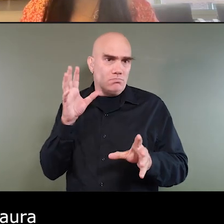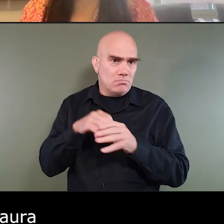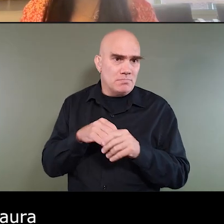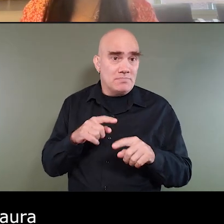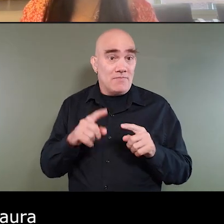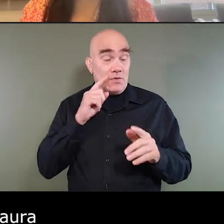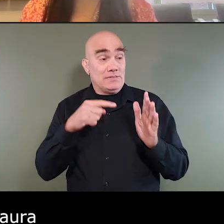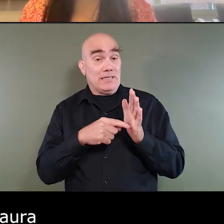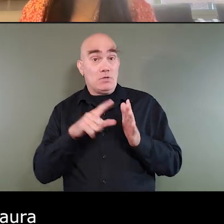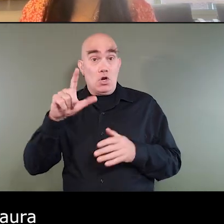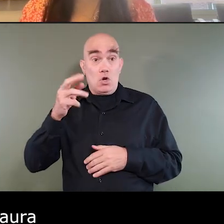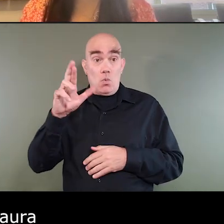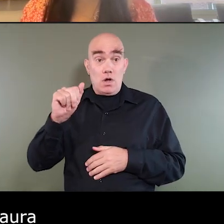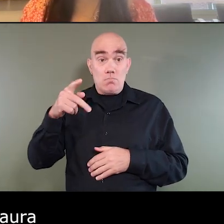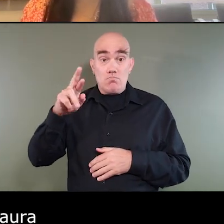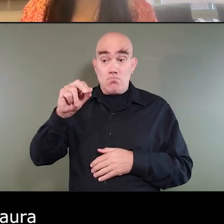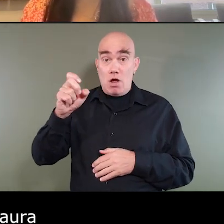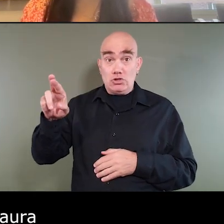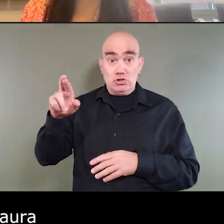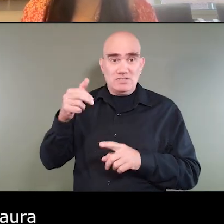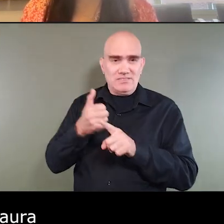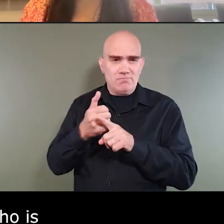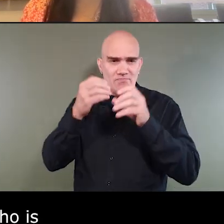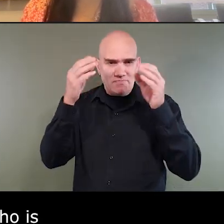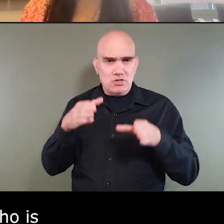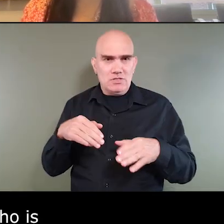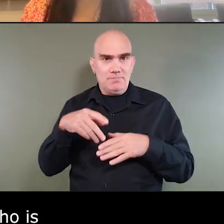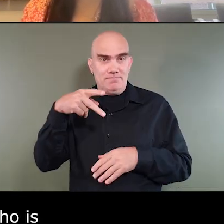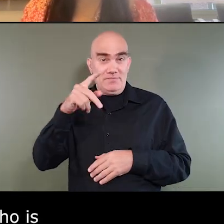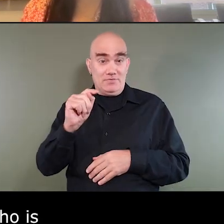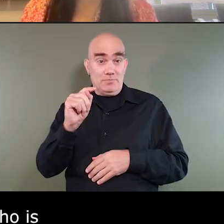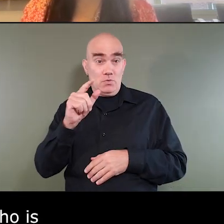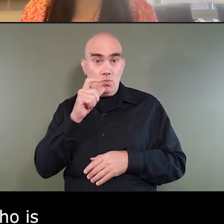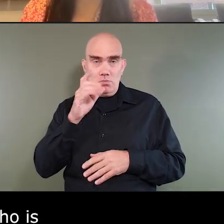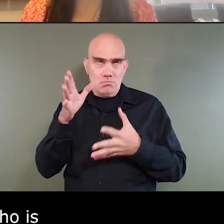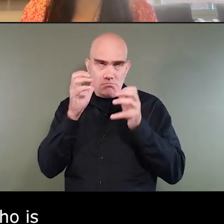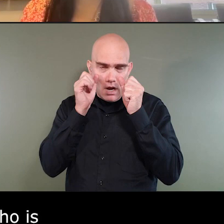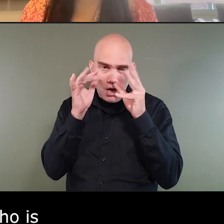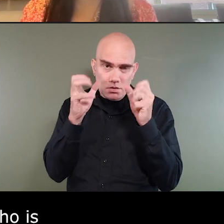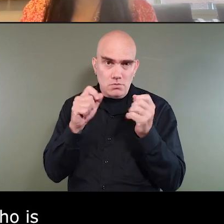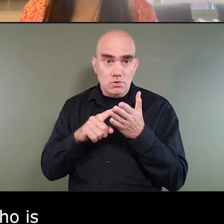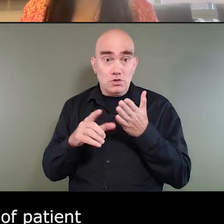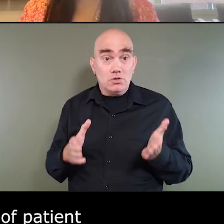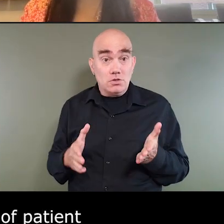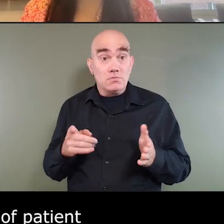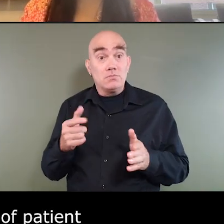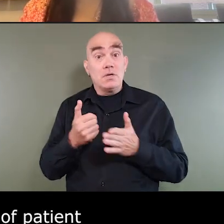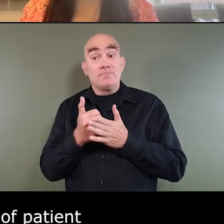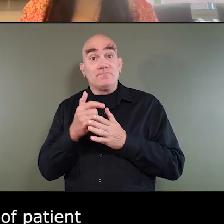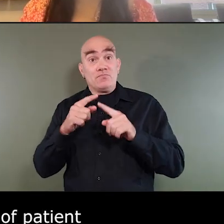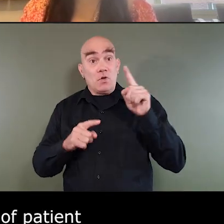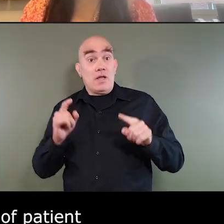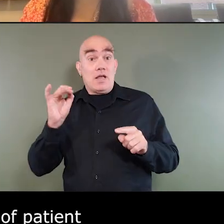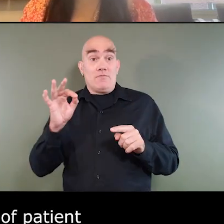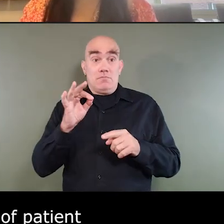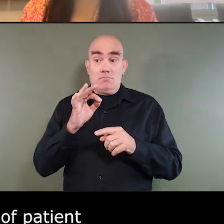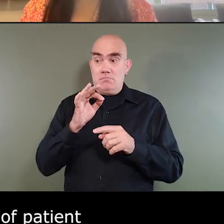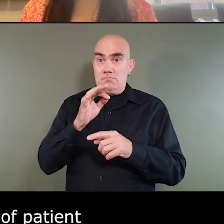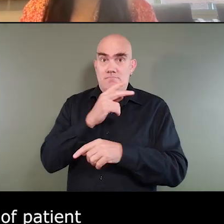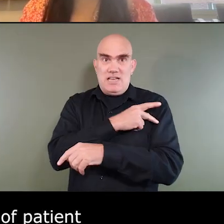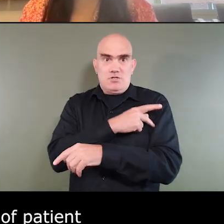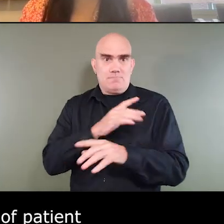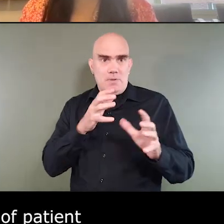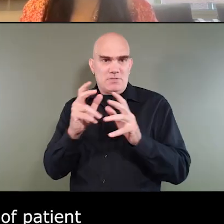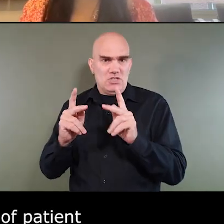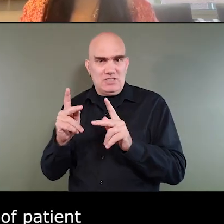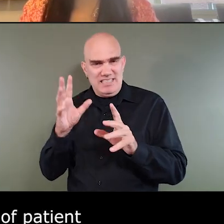But for example, Laura Prosser is a colleague in physical therapy who is an amazing researcher, and she helps a